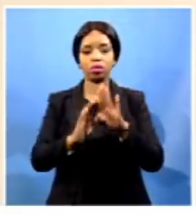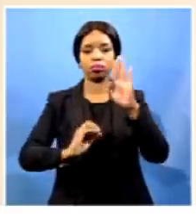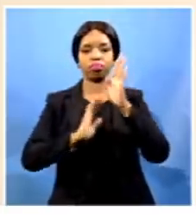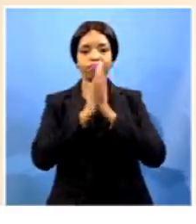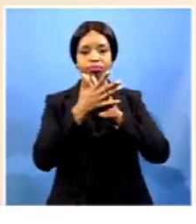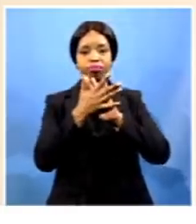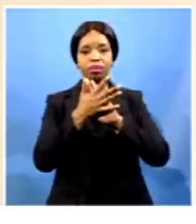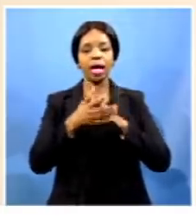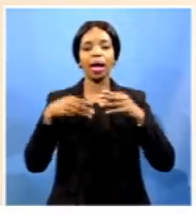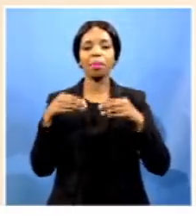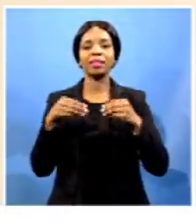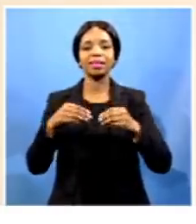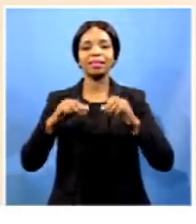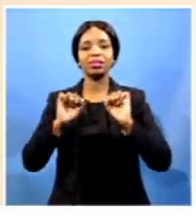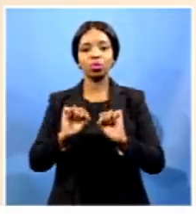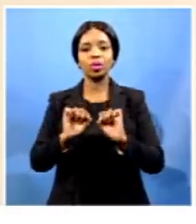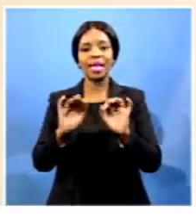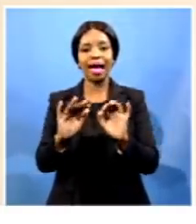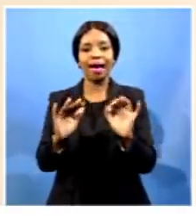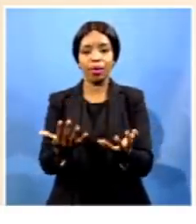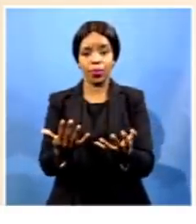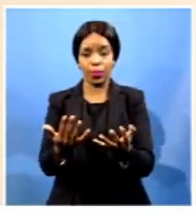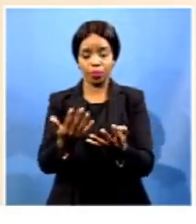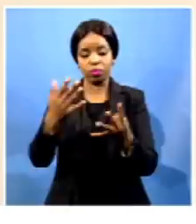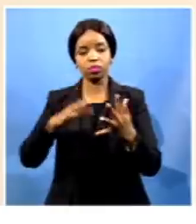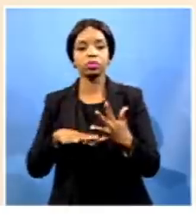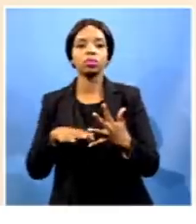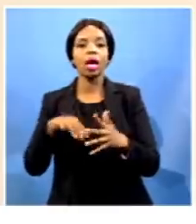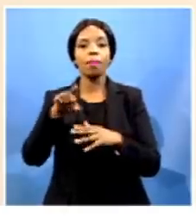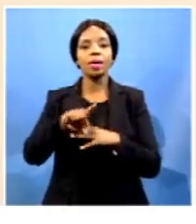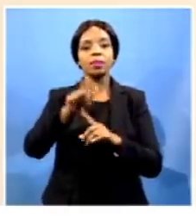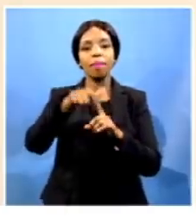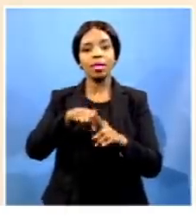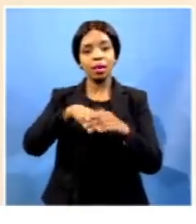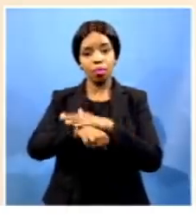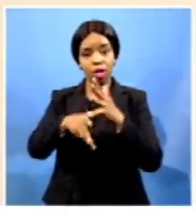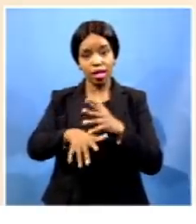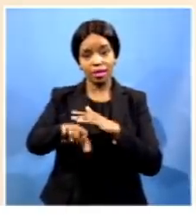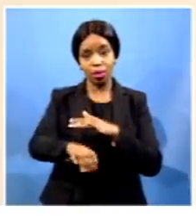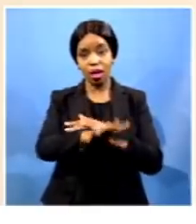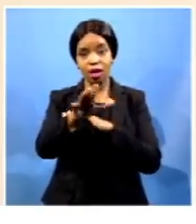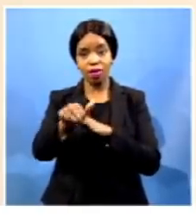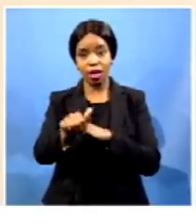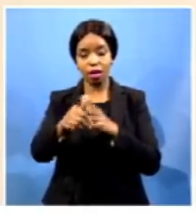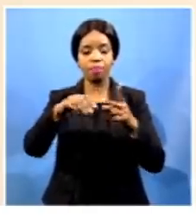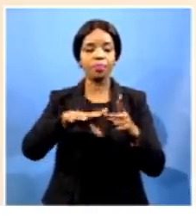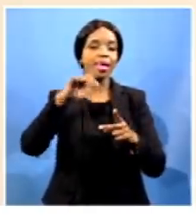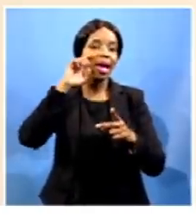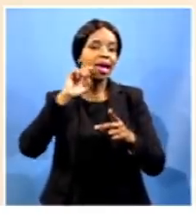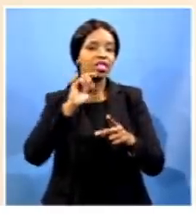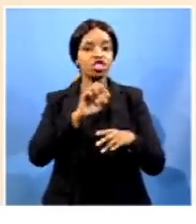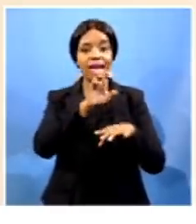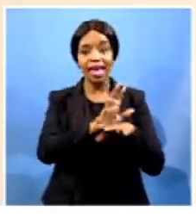in a negative way. You must be South African, and you must be between the ages of 18 and 35. Now, how this